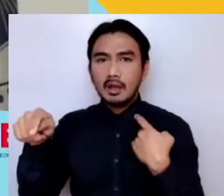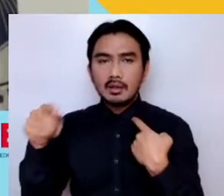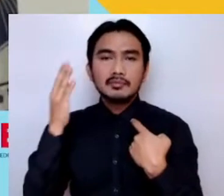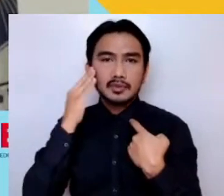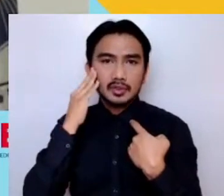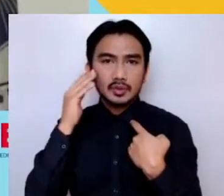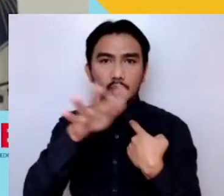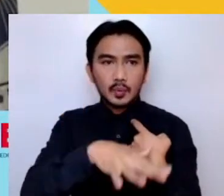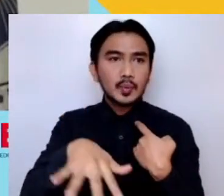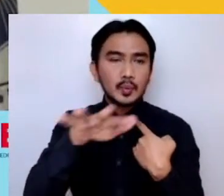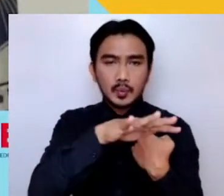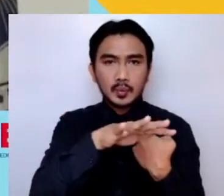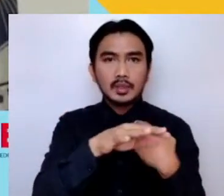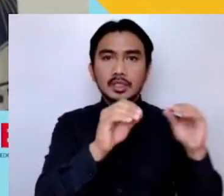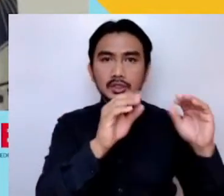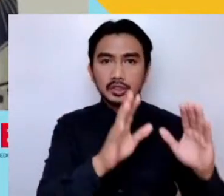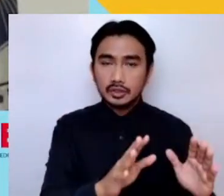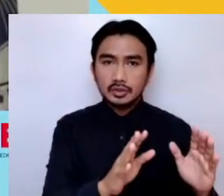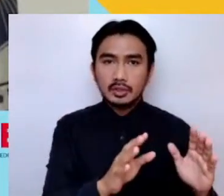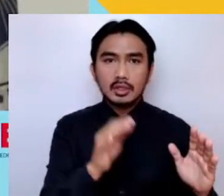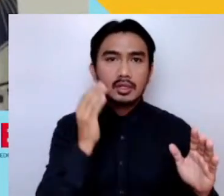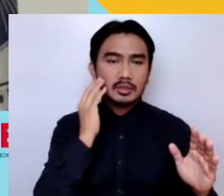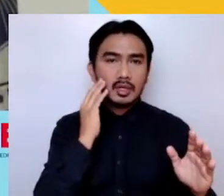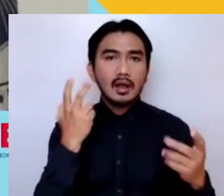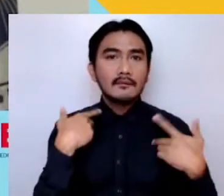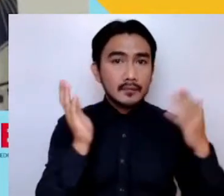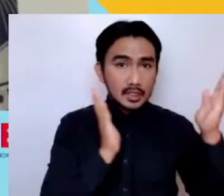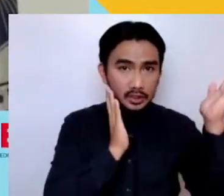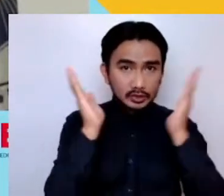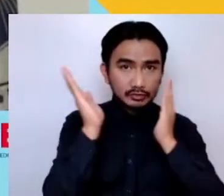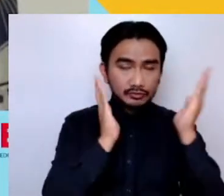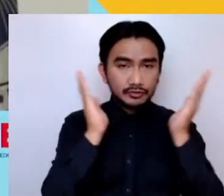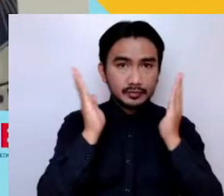us, especially our teachers, serve as our light and serve as